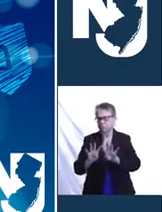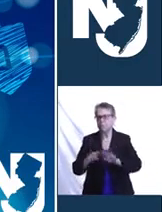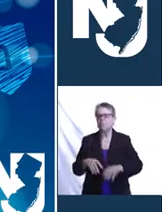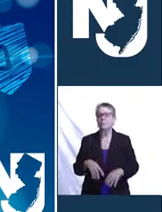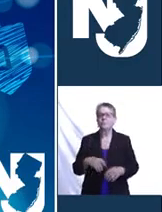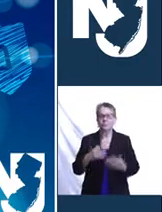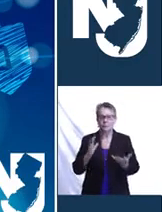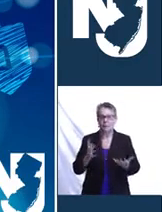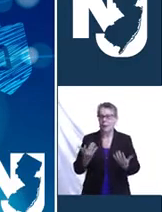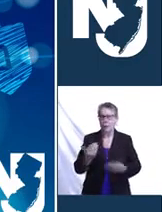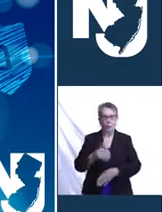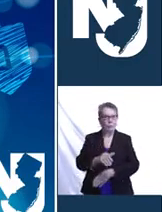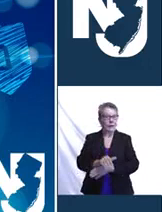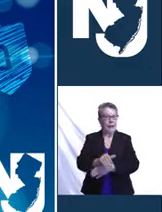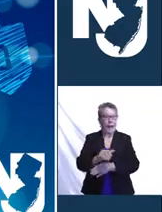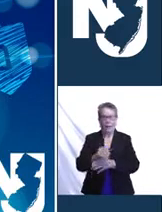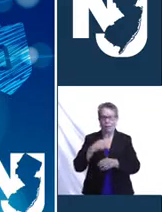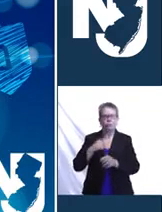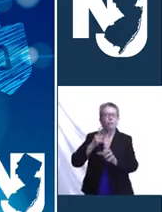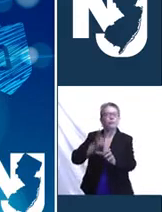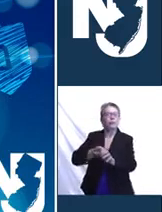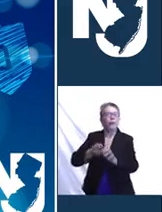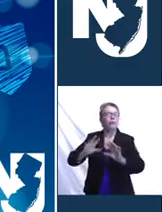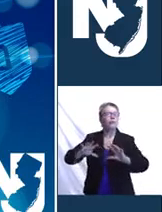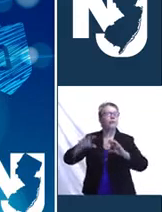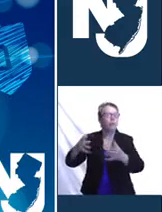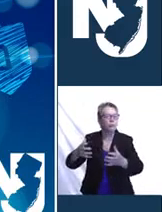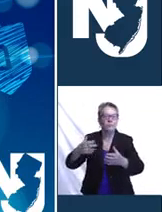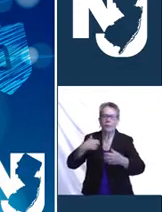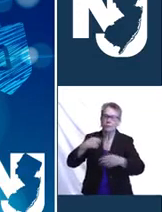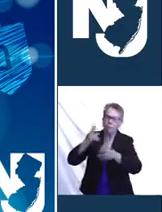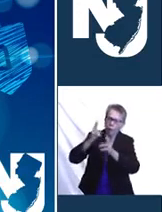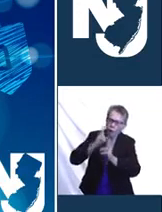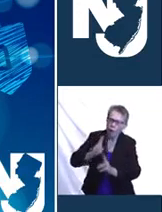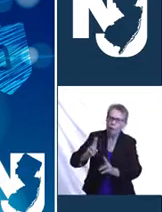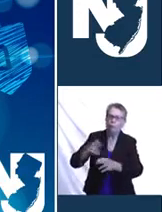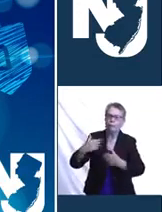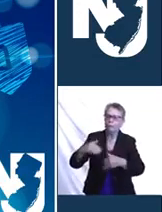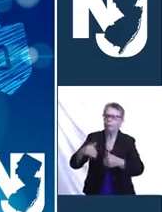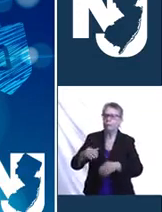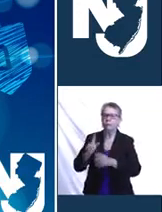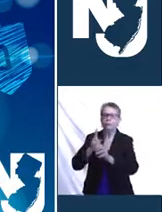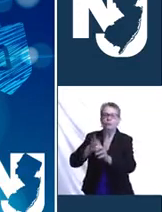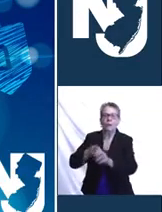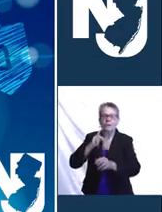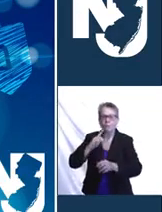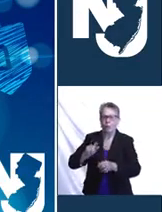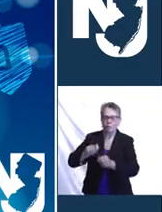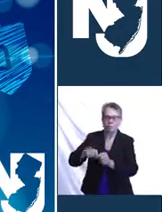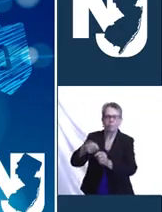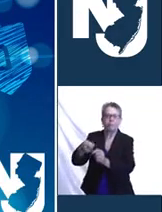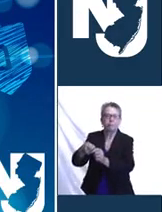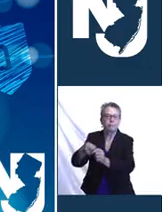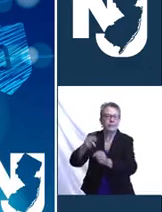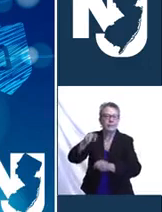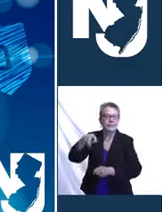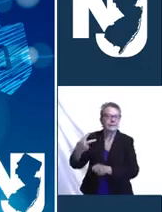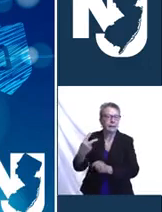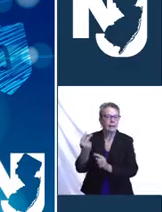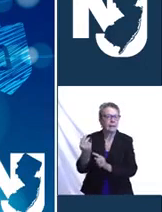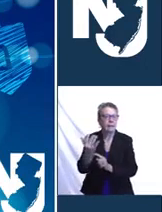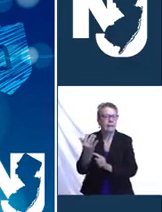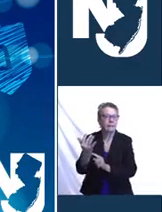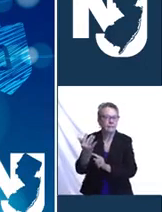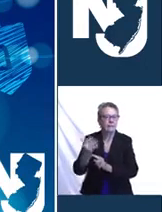2018 and 2019, and like a lot of things last year, we didn't do it. So I'm very excited to get back at that. So to all who are celebrating, may